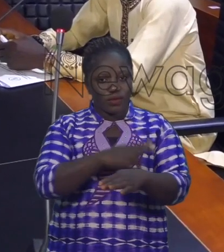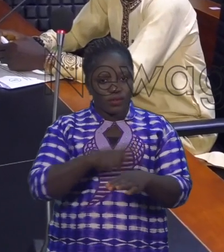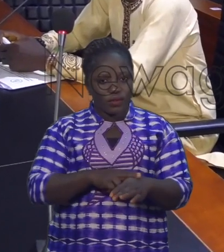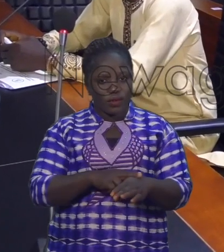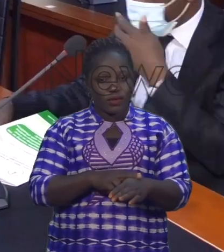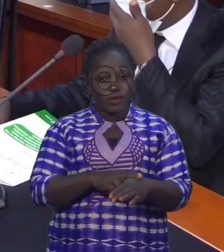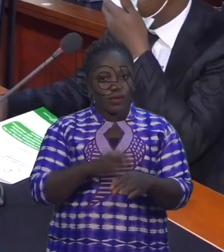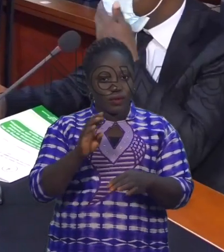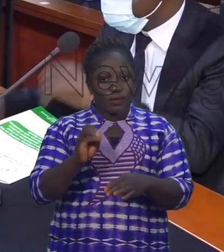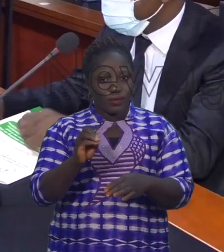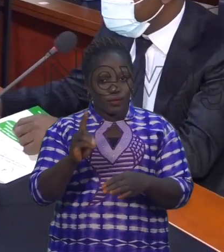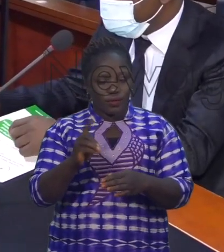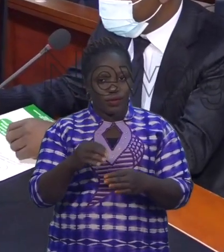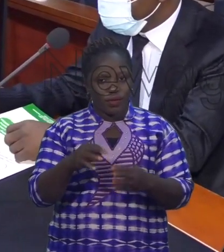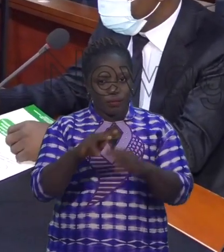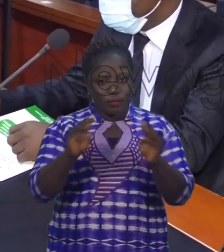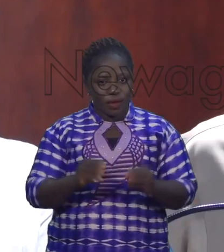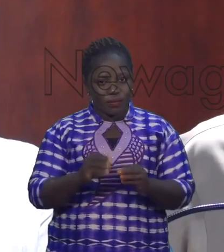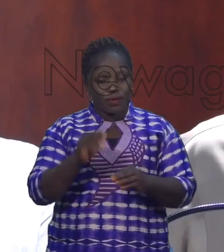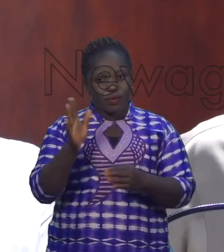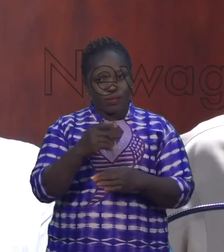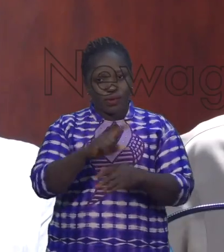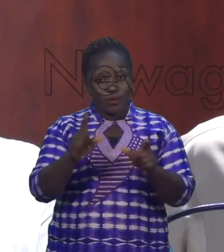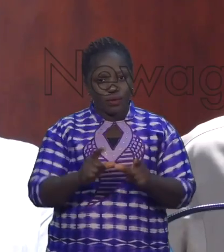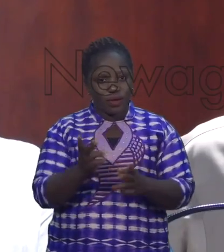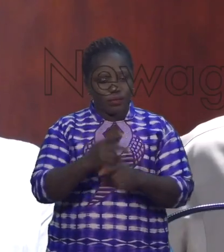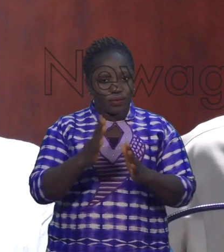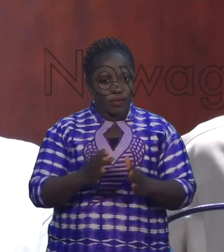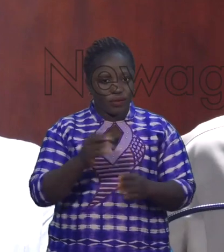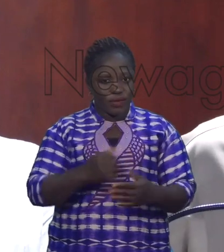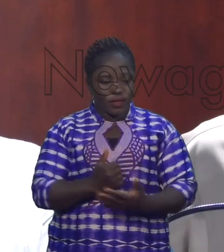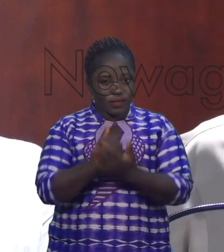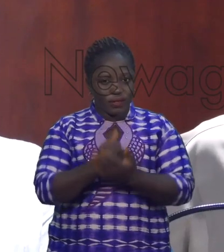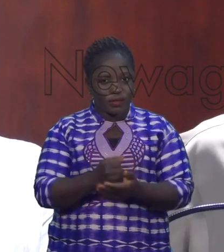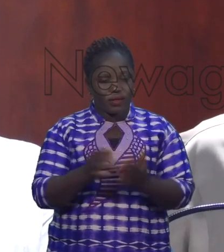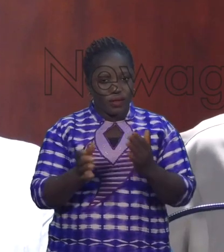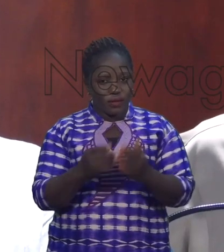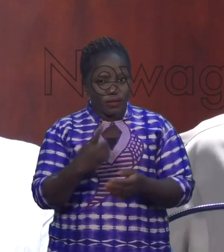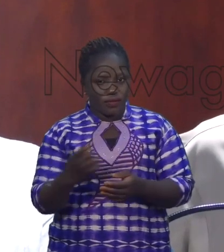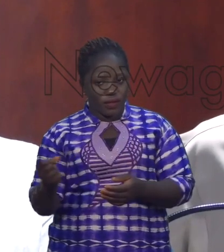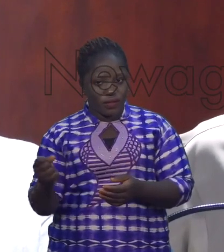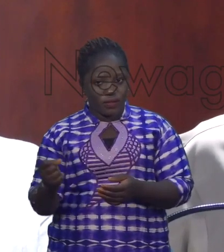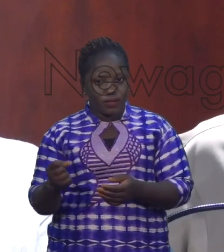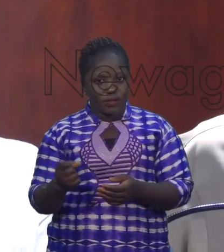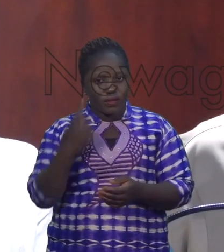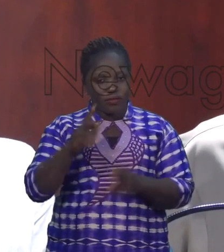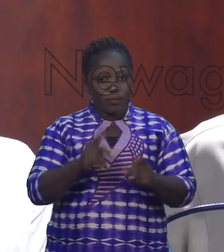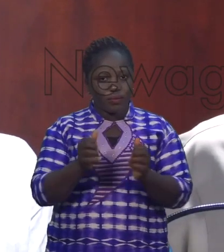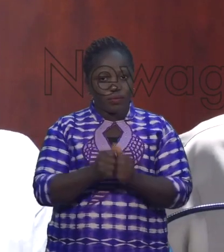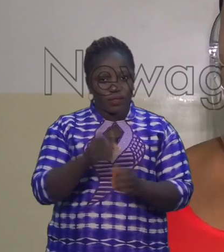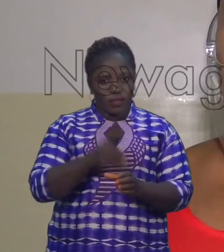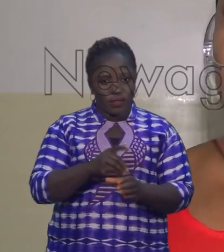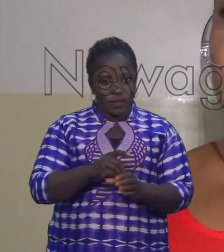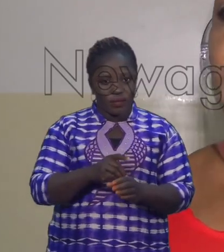national roadmap on local production of assistive technologies for persons with